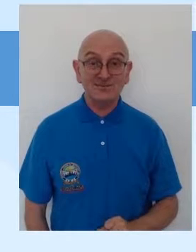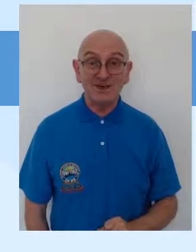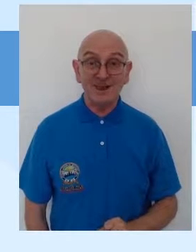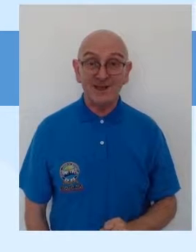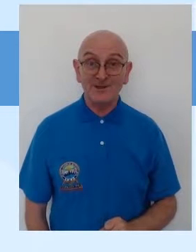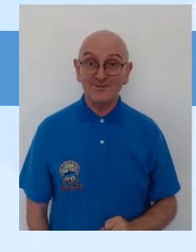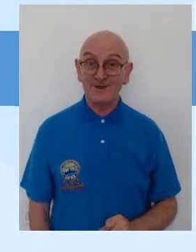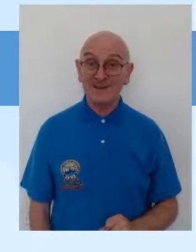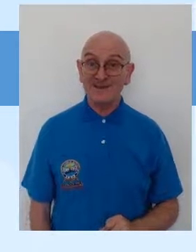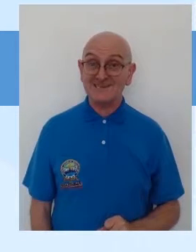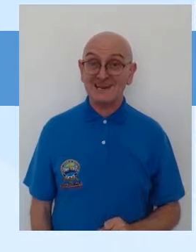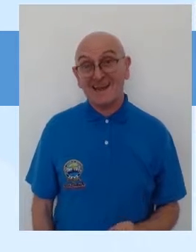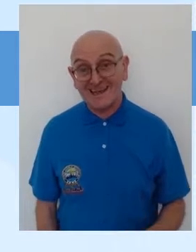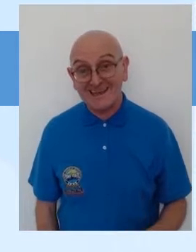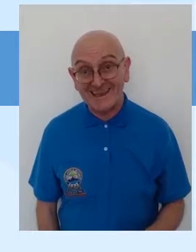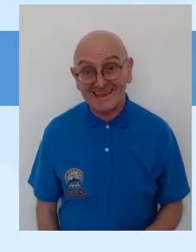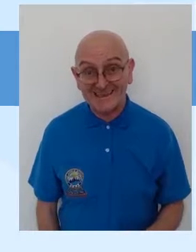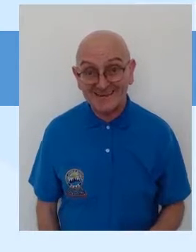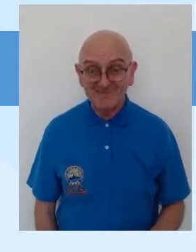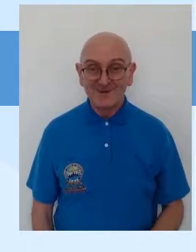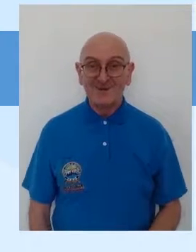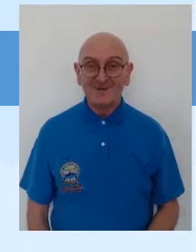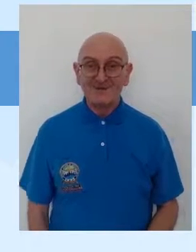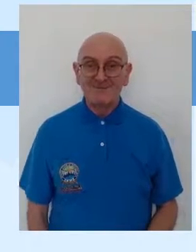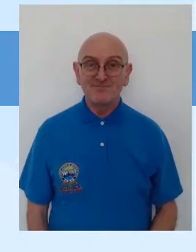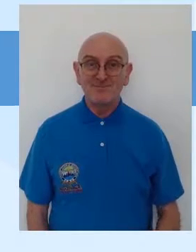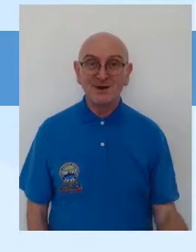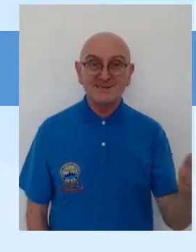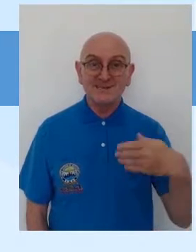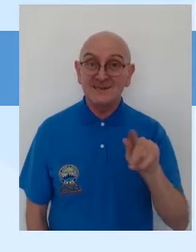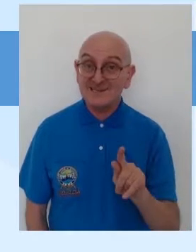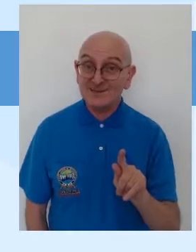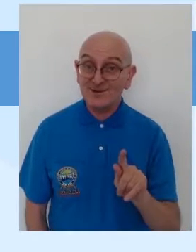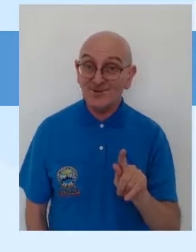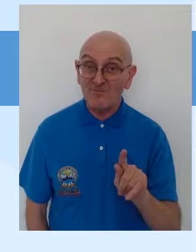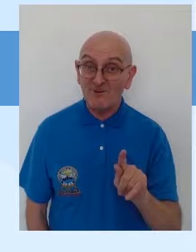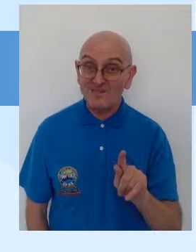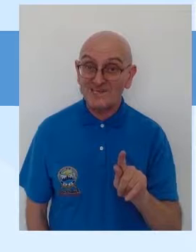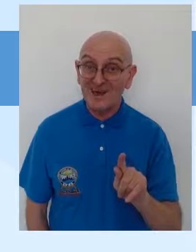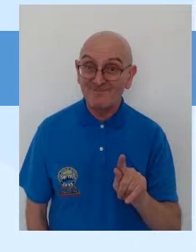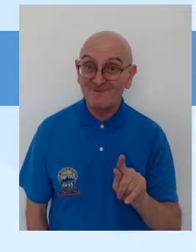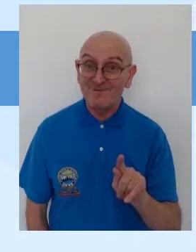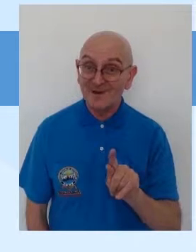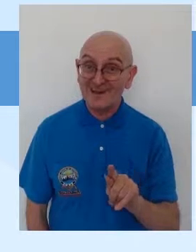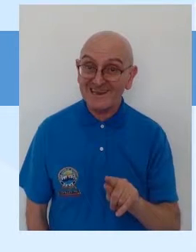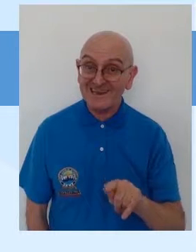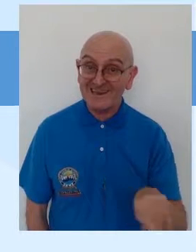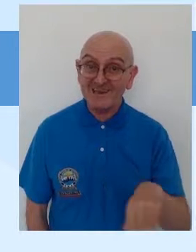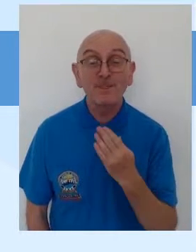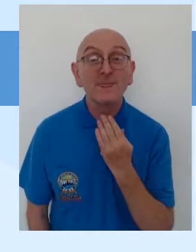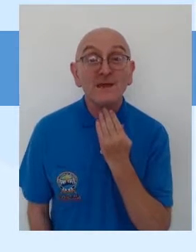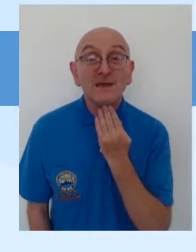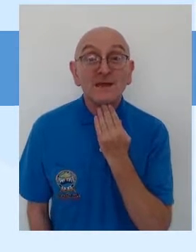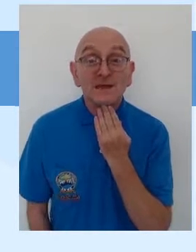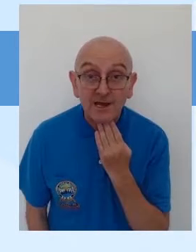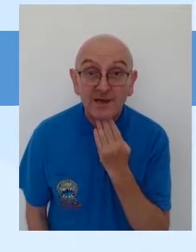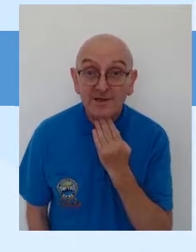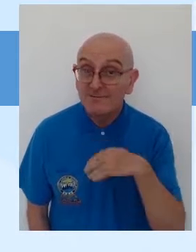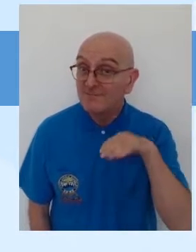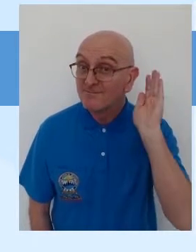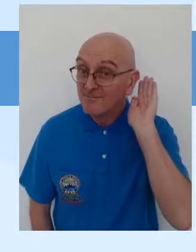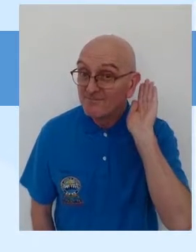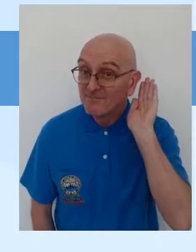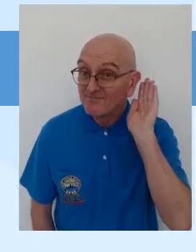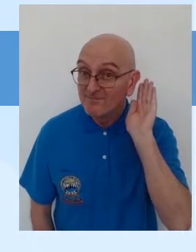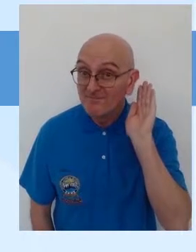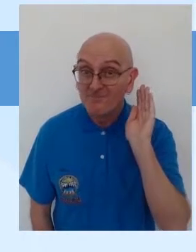A little bit like your fingers clicking. But let's do it one more time. Ready?